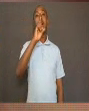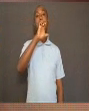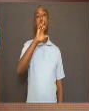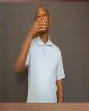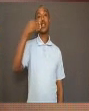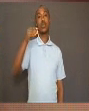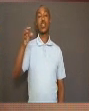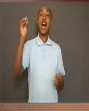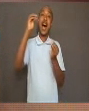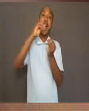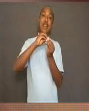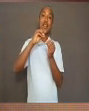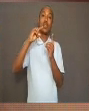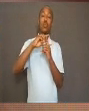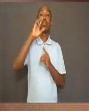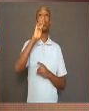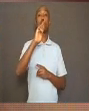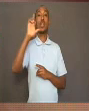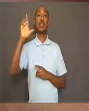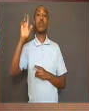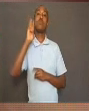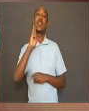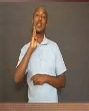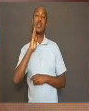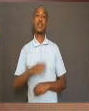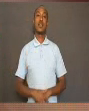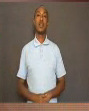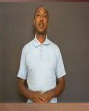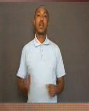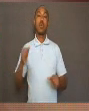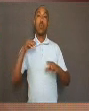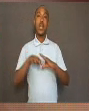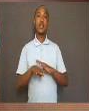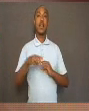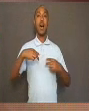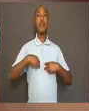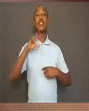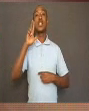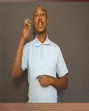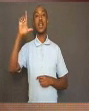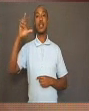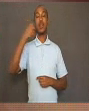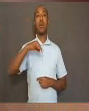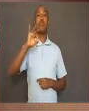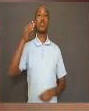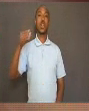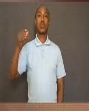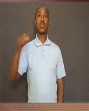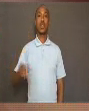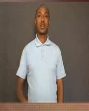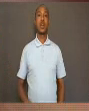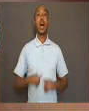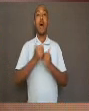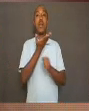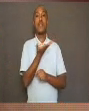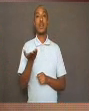solution is added to 2 liters of water, we then have 3 liters of solution.